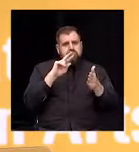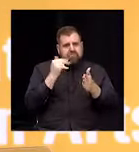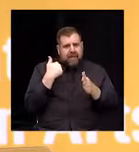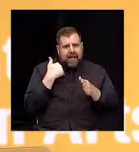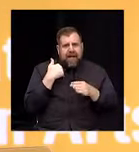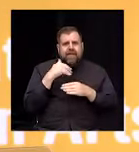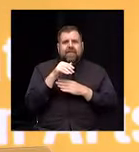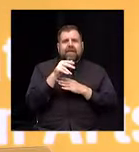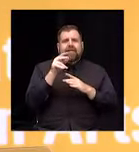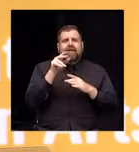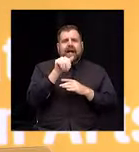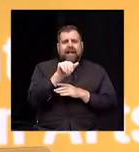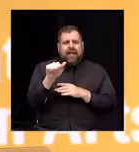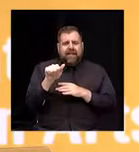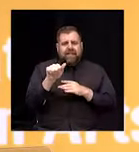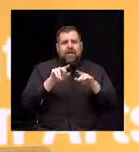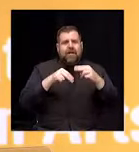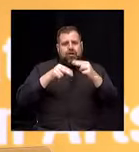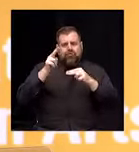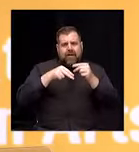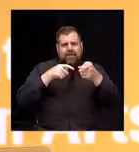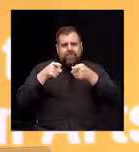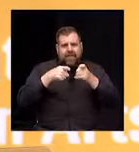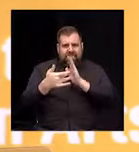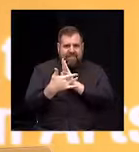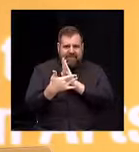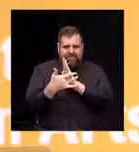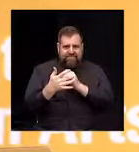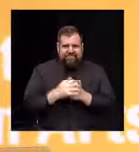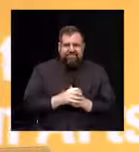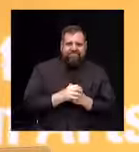in Construction Management Technology.